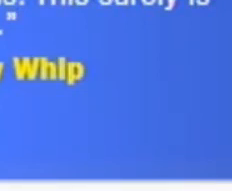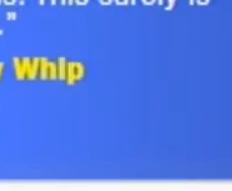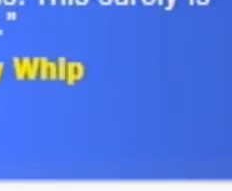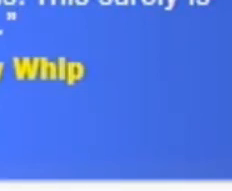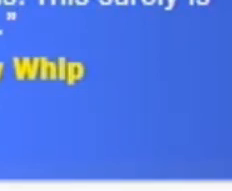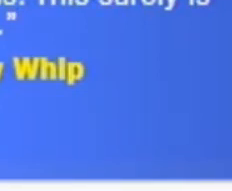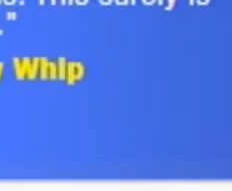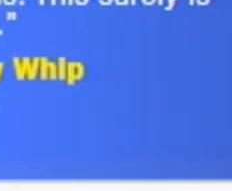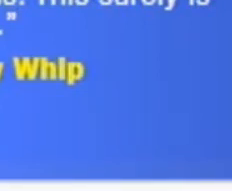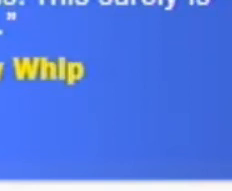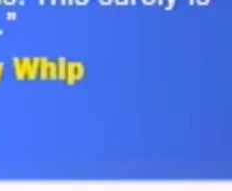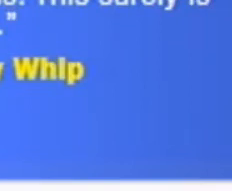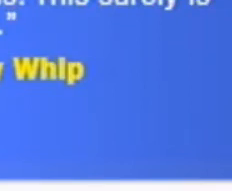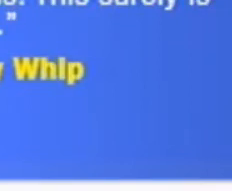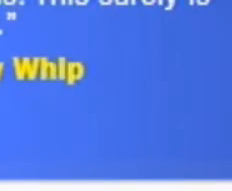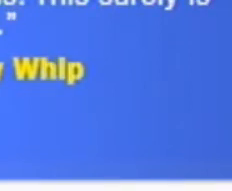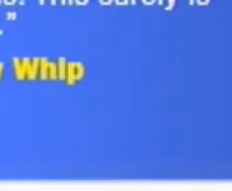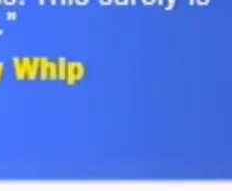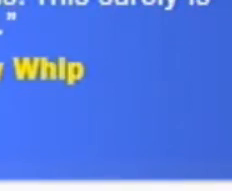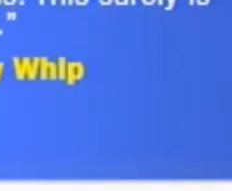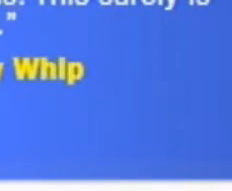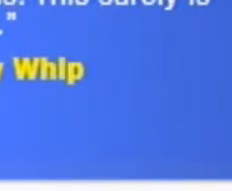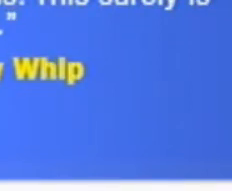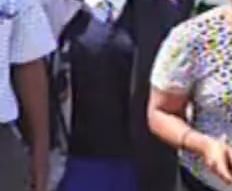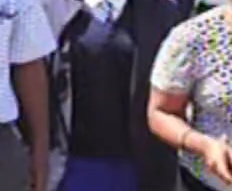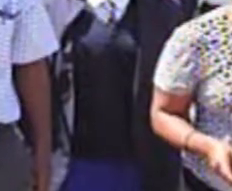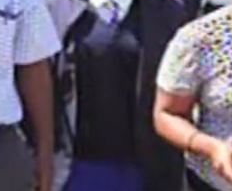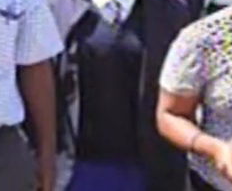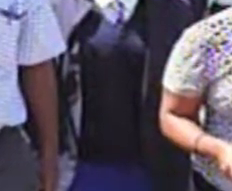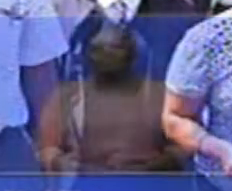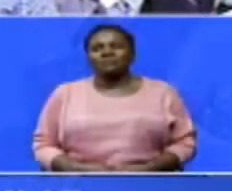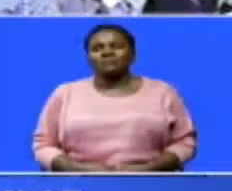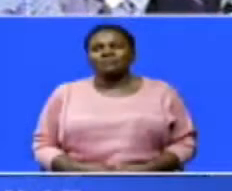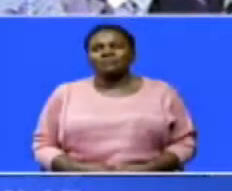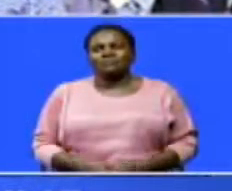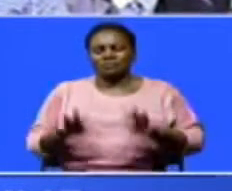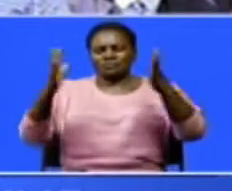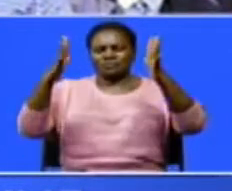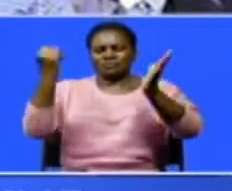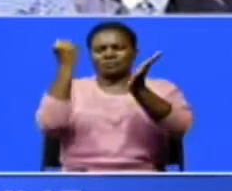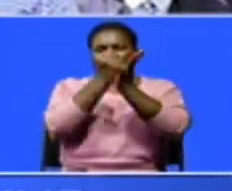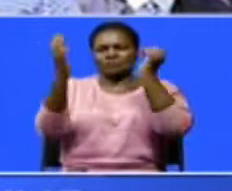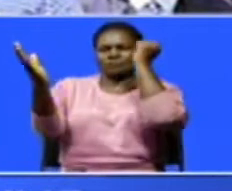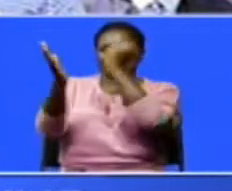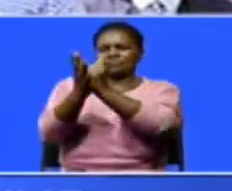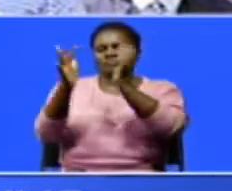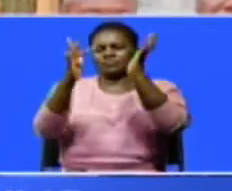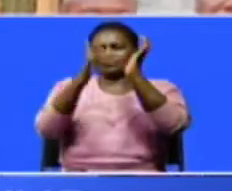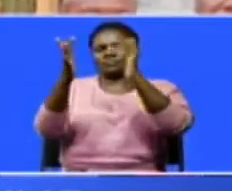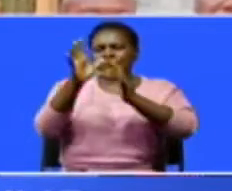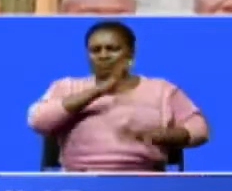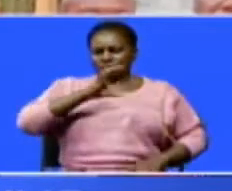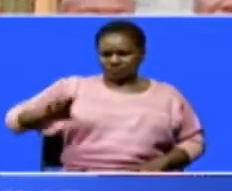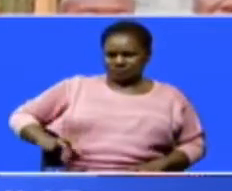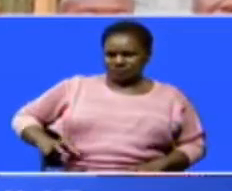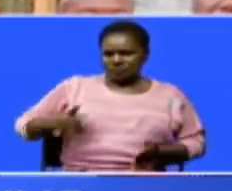the coronavirus crisis. Christians world over commemorate Good Friday to mark the crucifixion of Jesus Christ